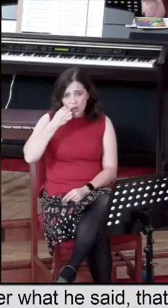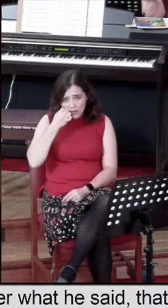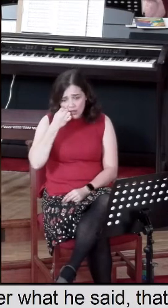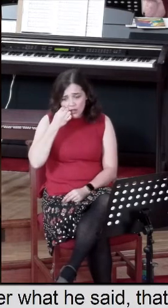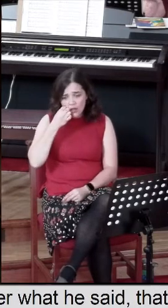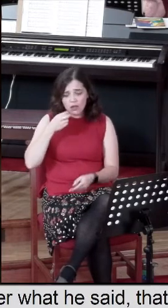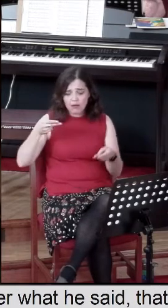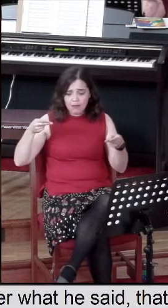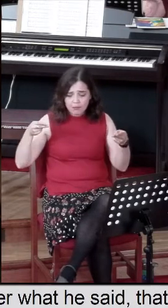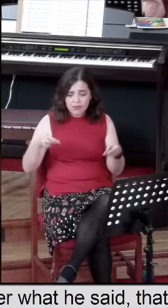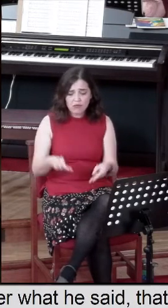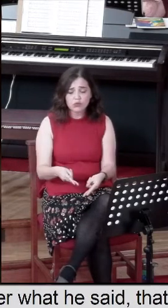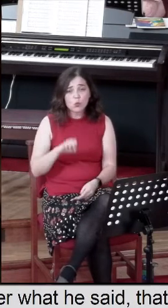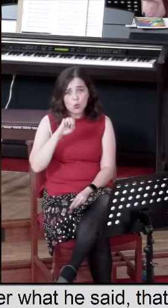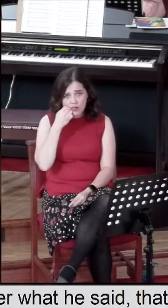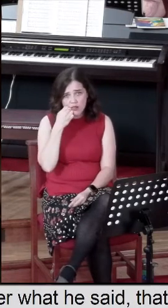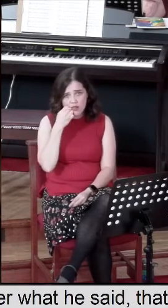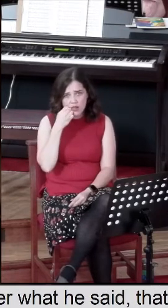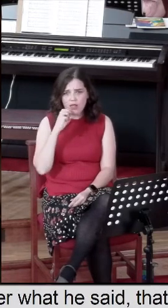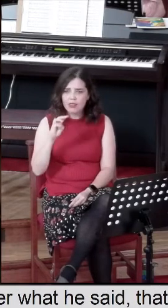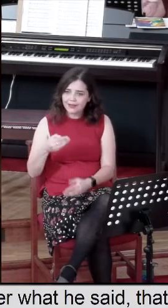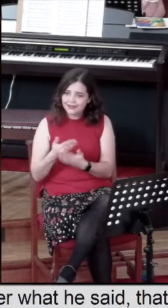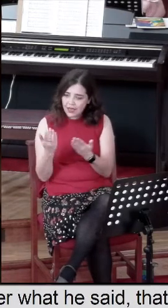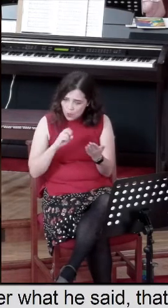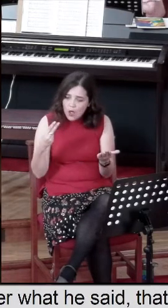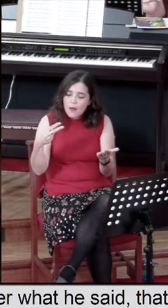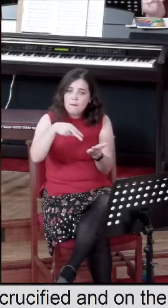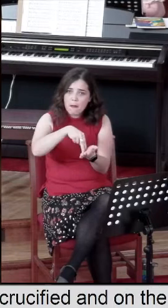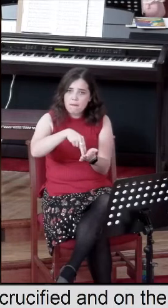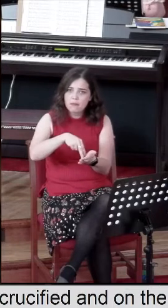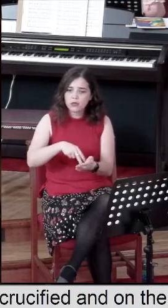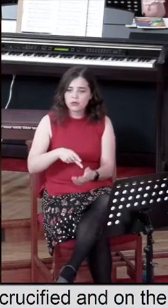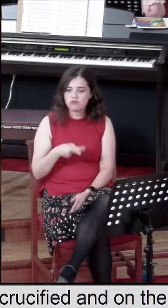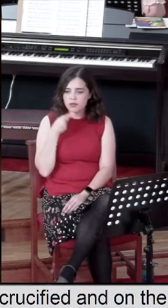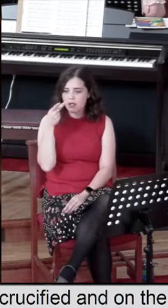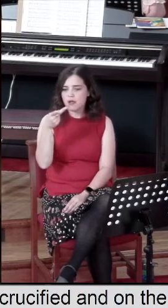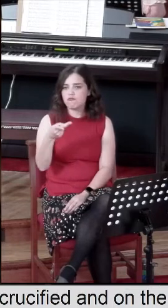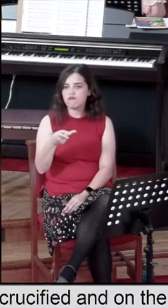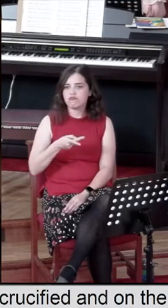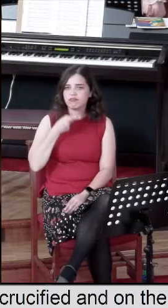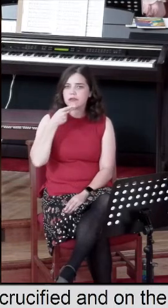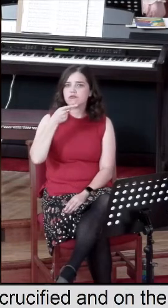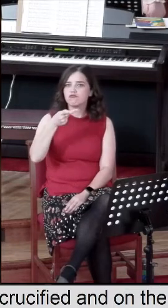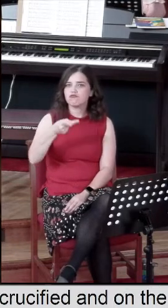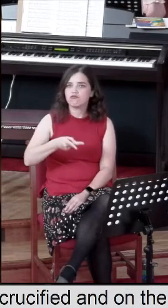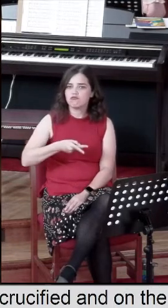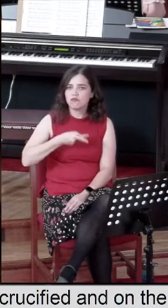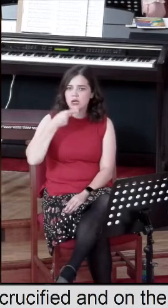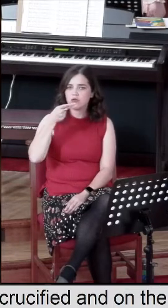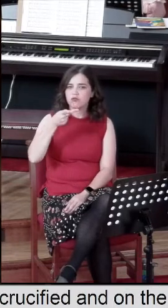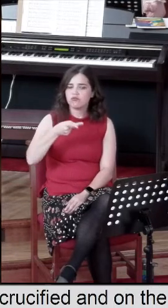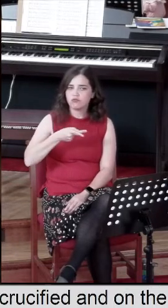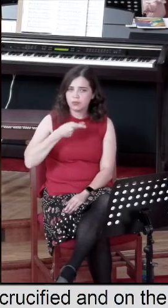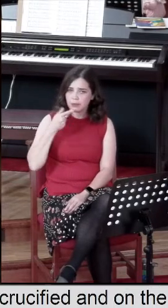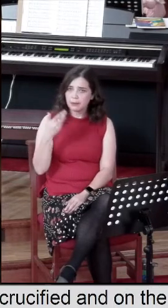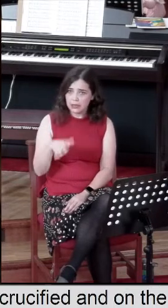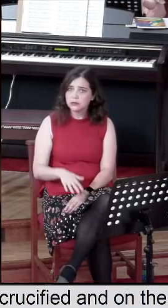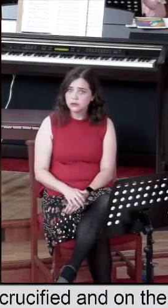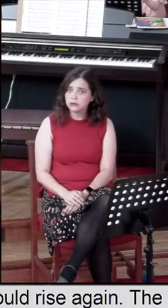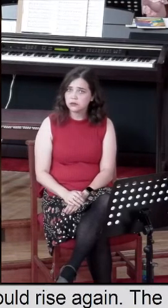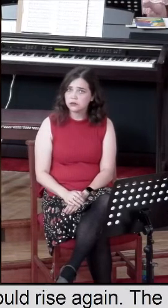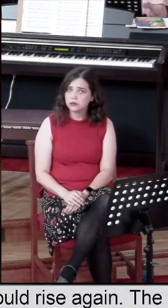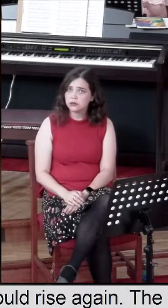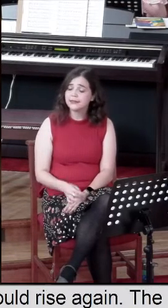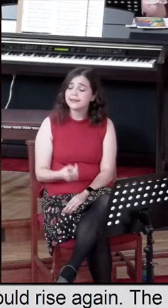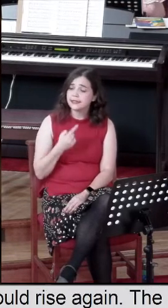buried, and I'm going to be raised on the third day. And he told them that again, and again, and again, and again.